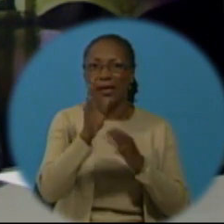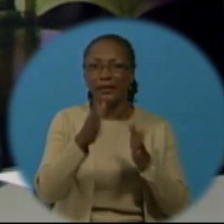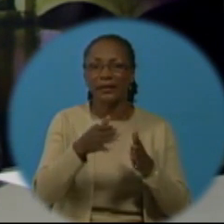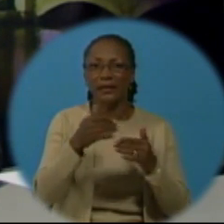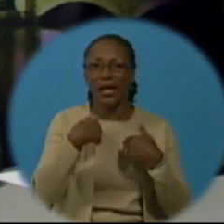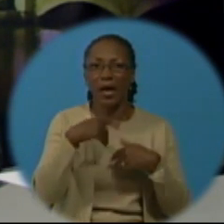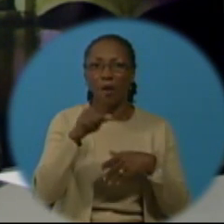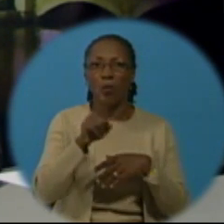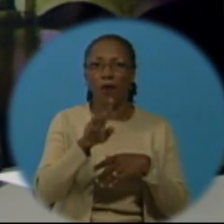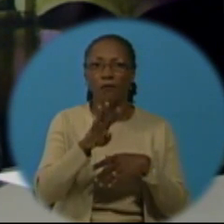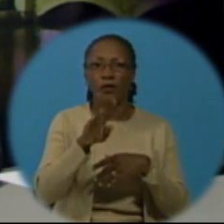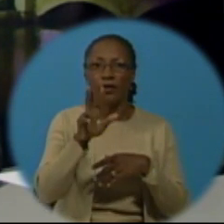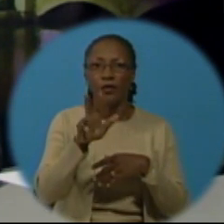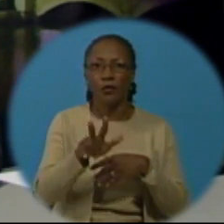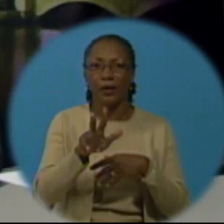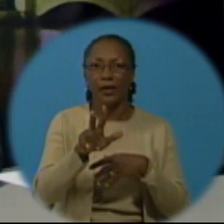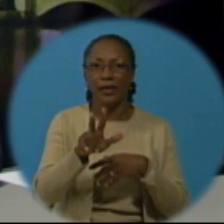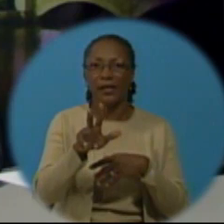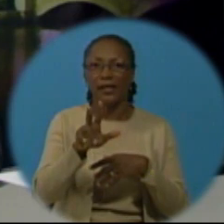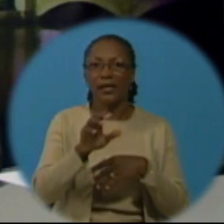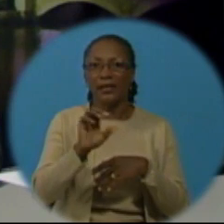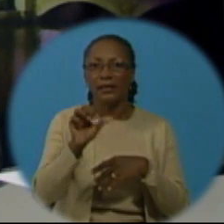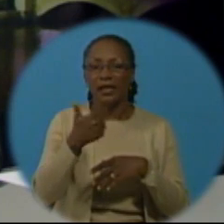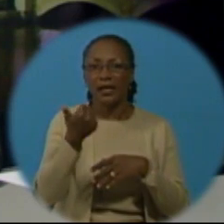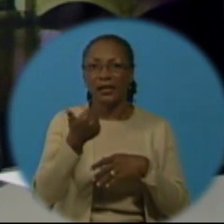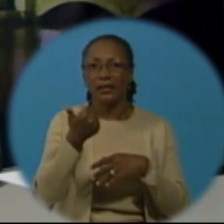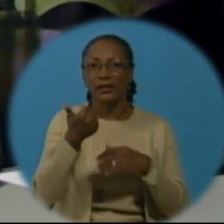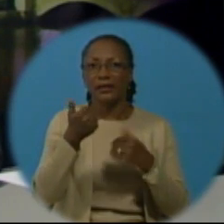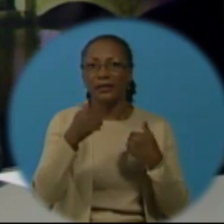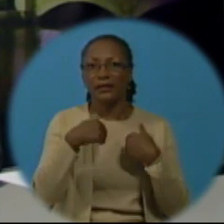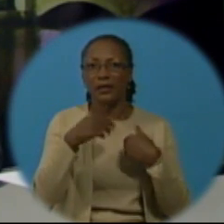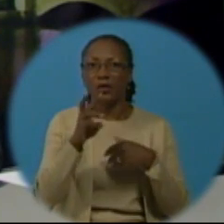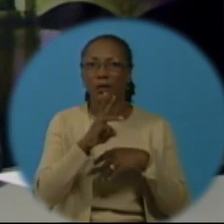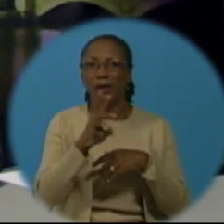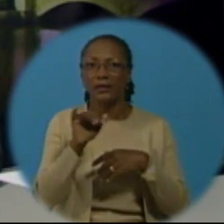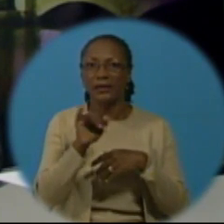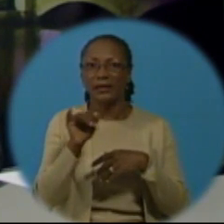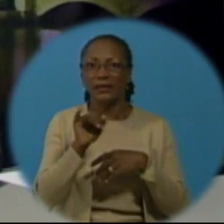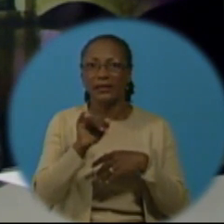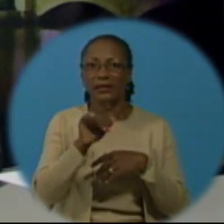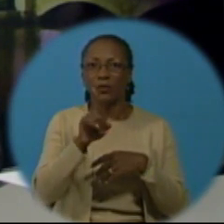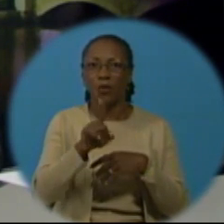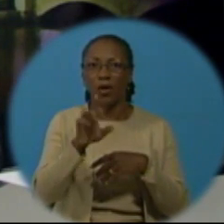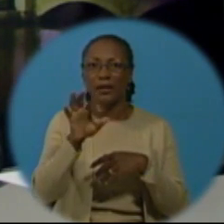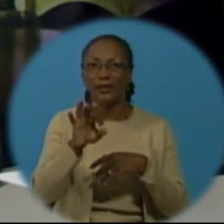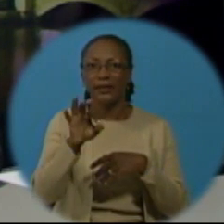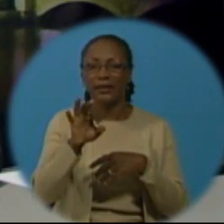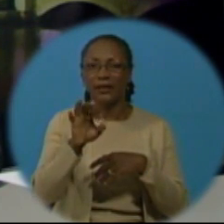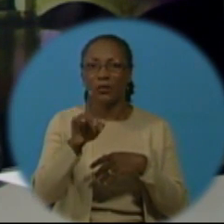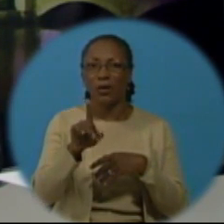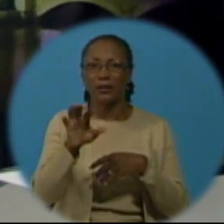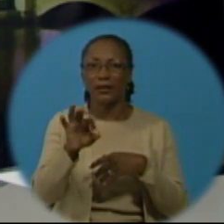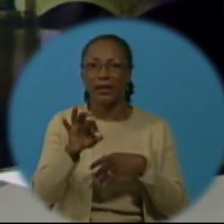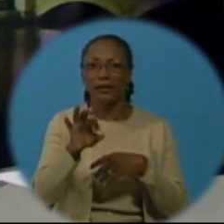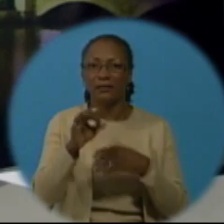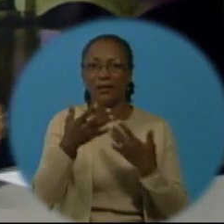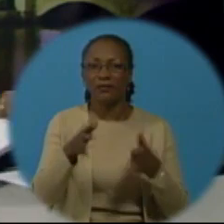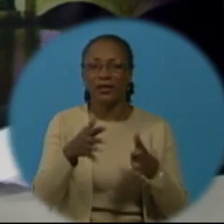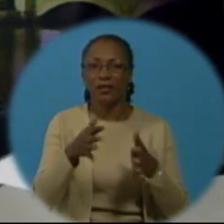143, but had the Windies wobbling at 119 for six at stumps.